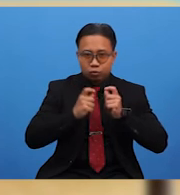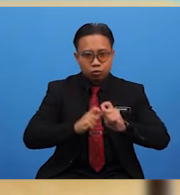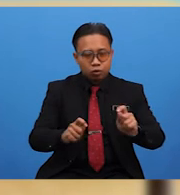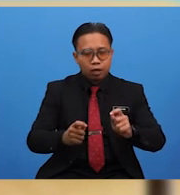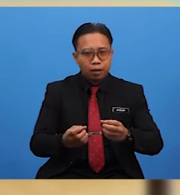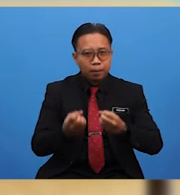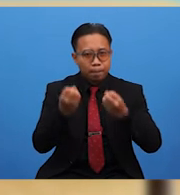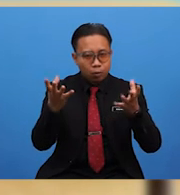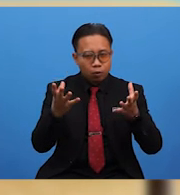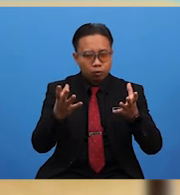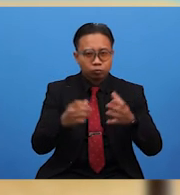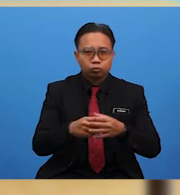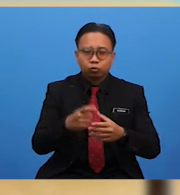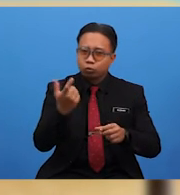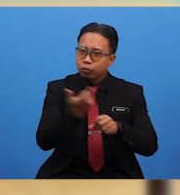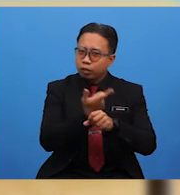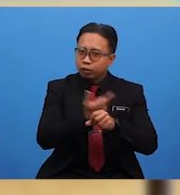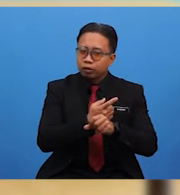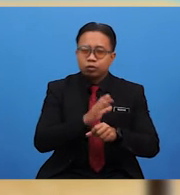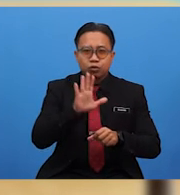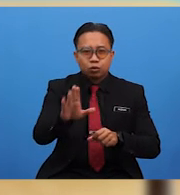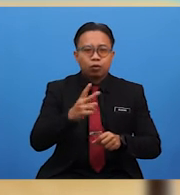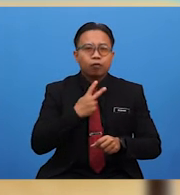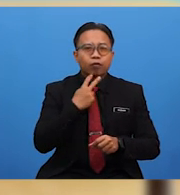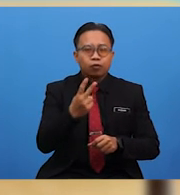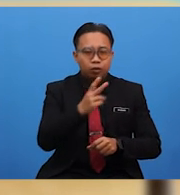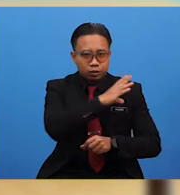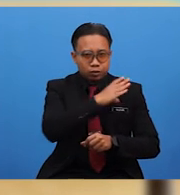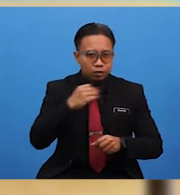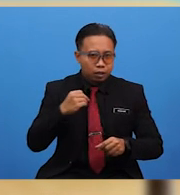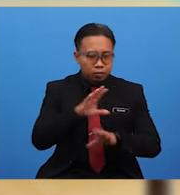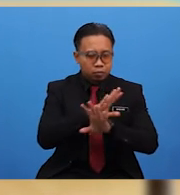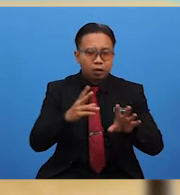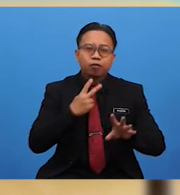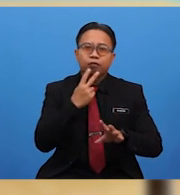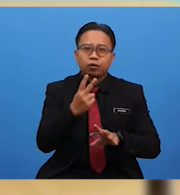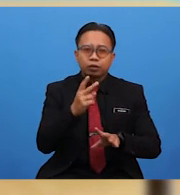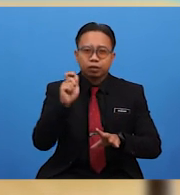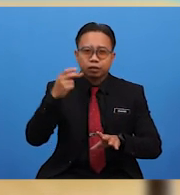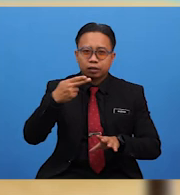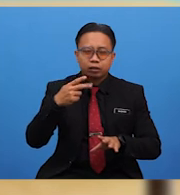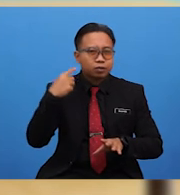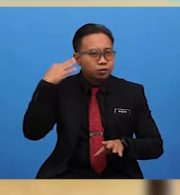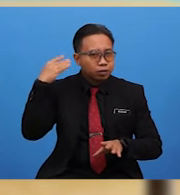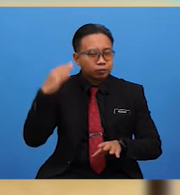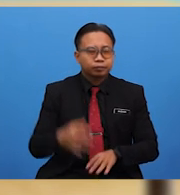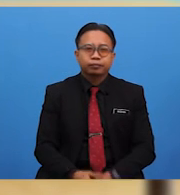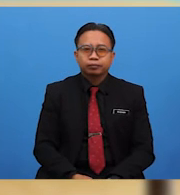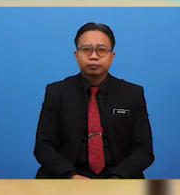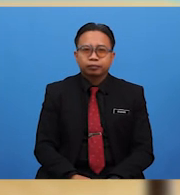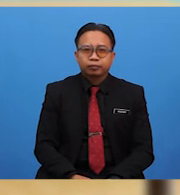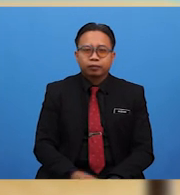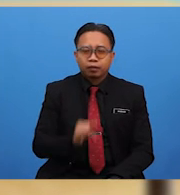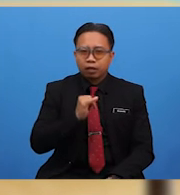more tongue twisters to practice your voice and unvoice the sounds. I wish